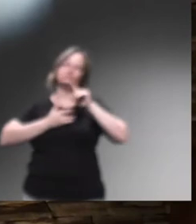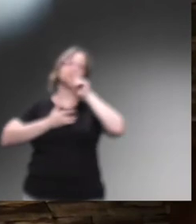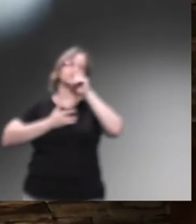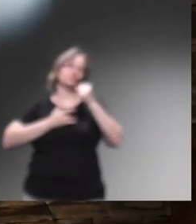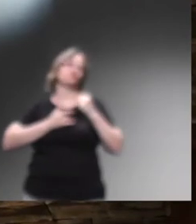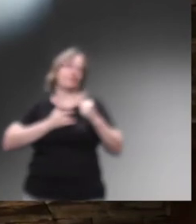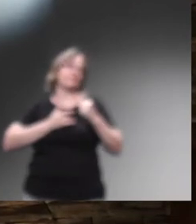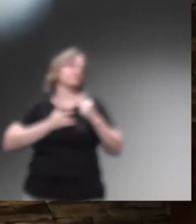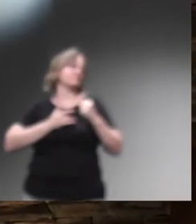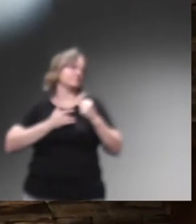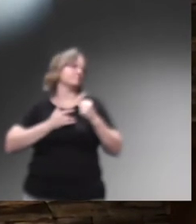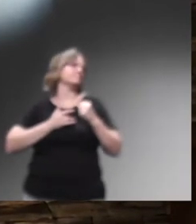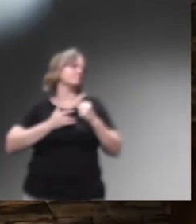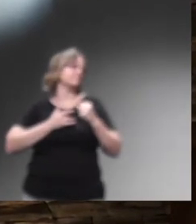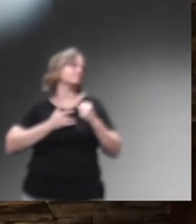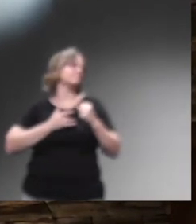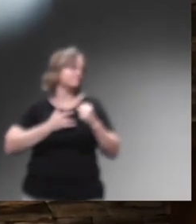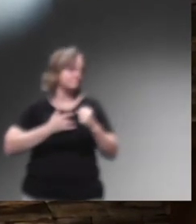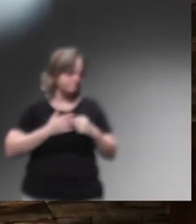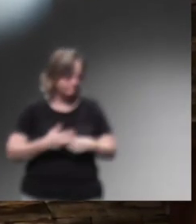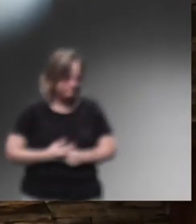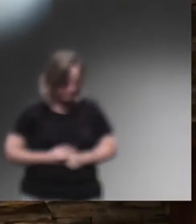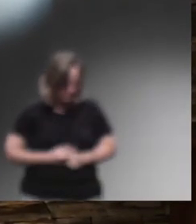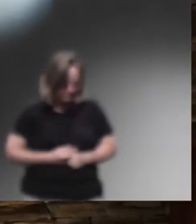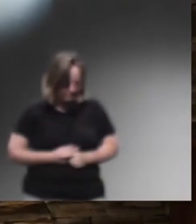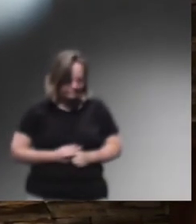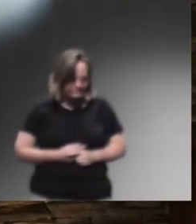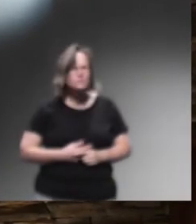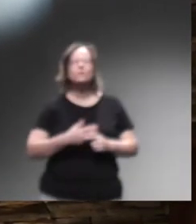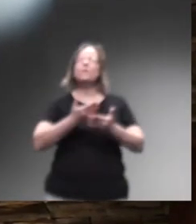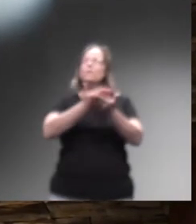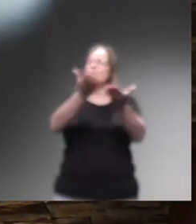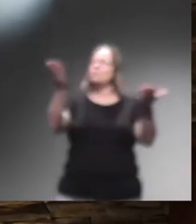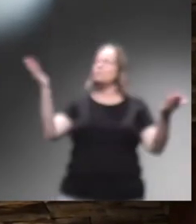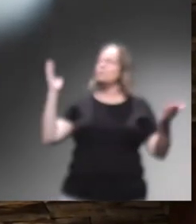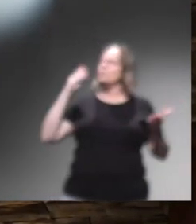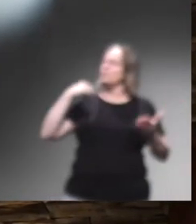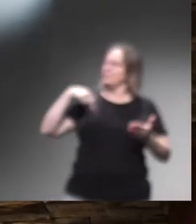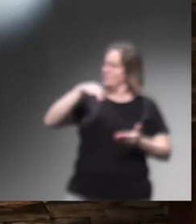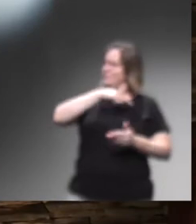And so let us remember that when we come from this heart of love,